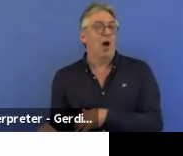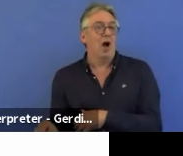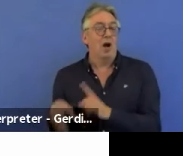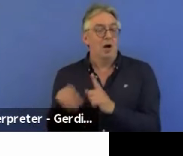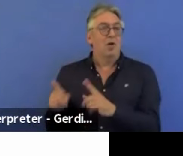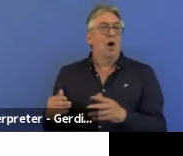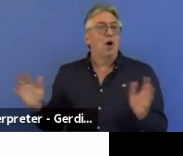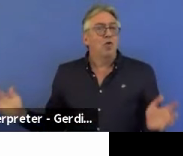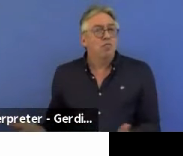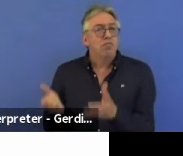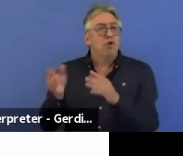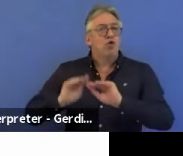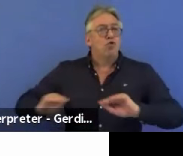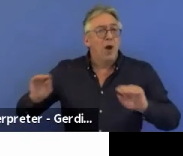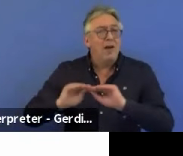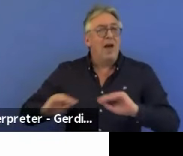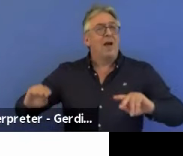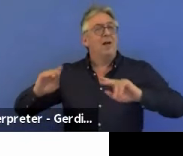training within this field.